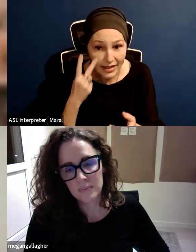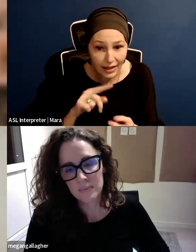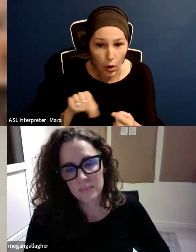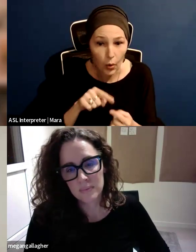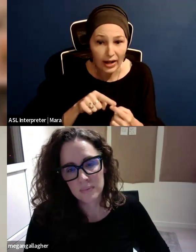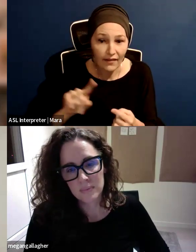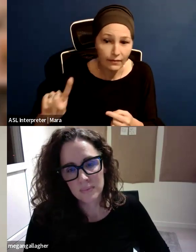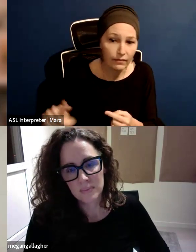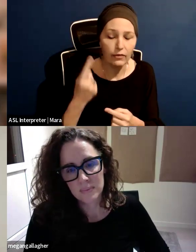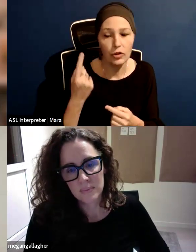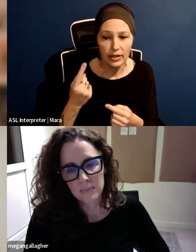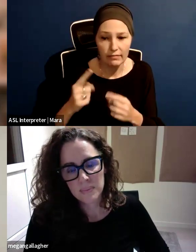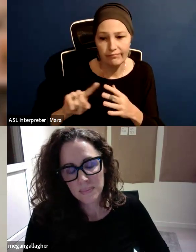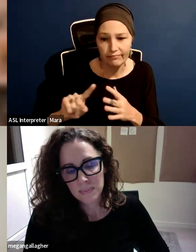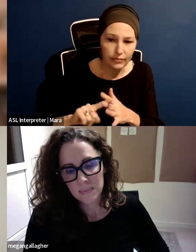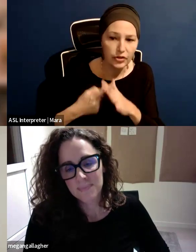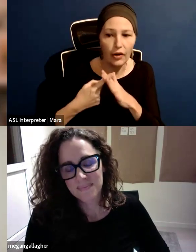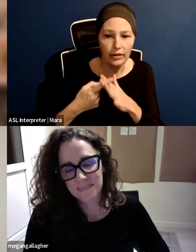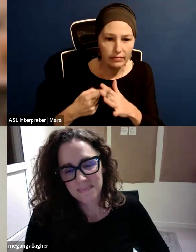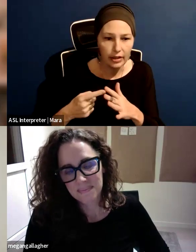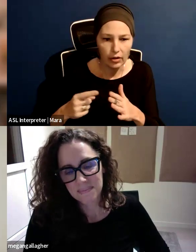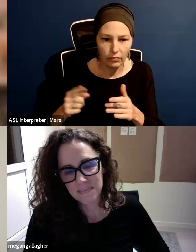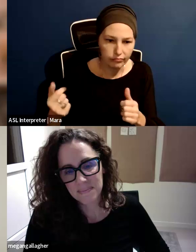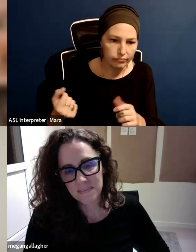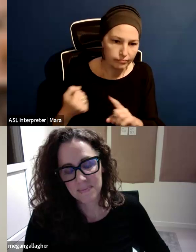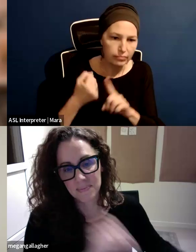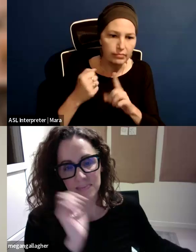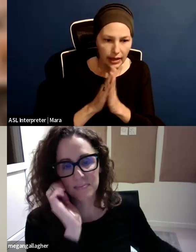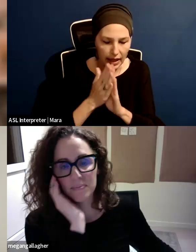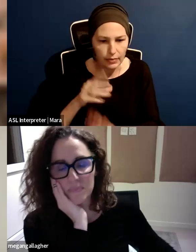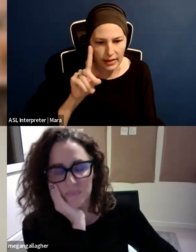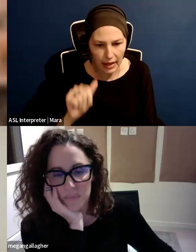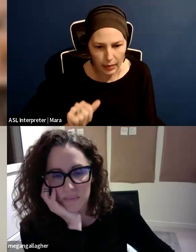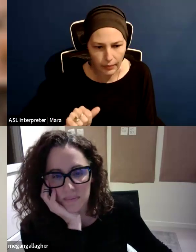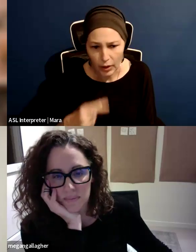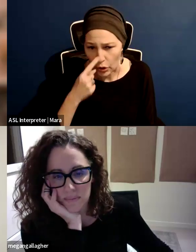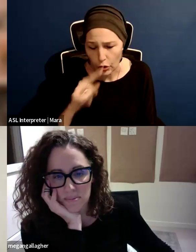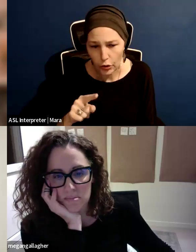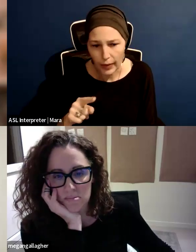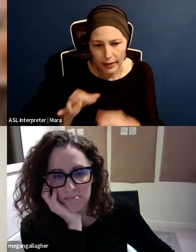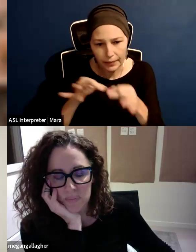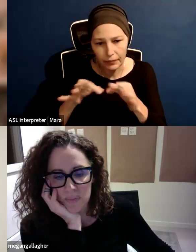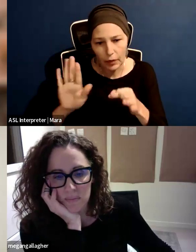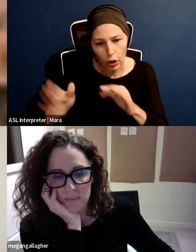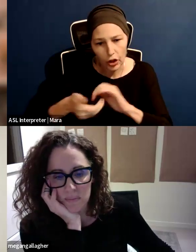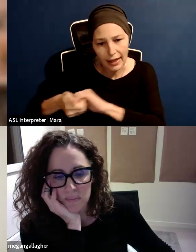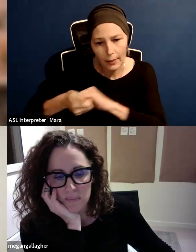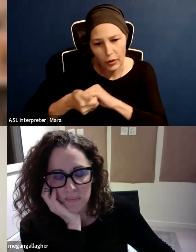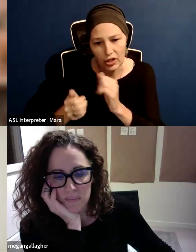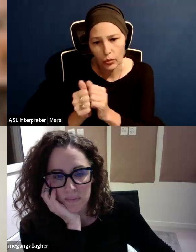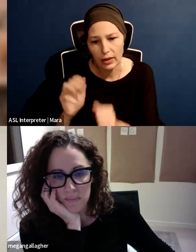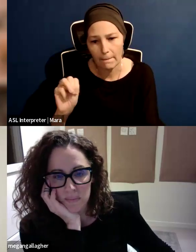talk about your collaboration with Megan, Mm, what drew you to the material, and mm, how you